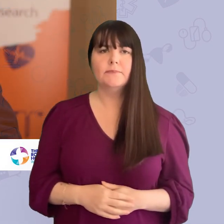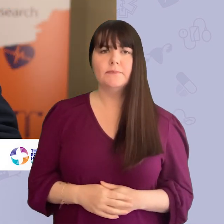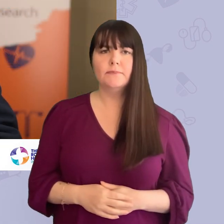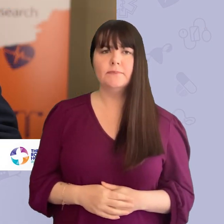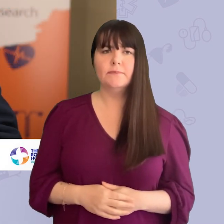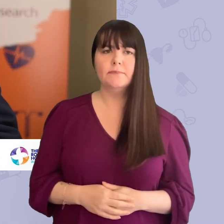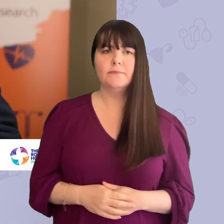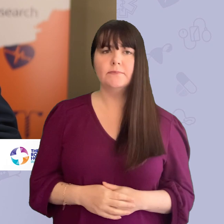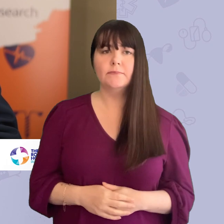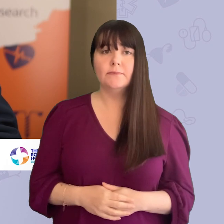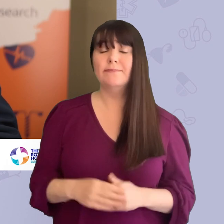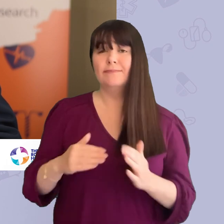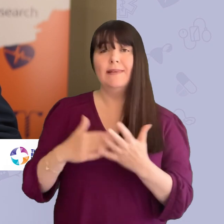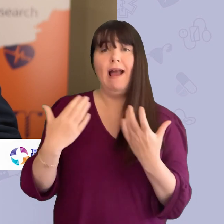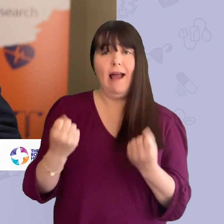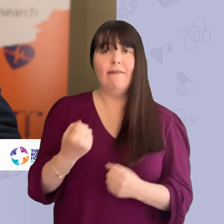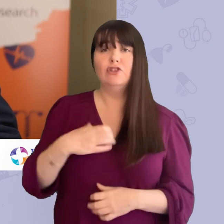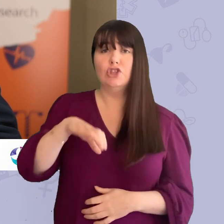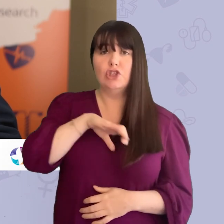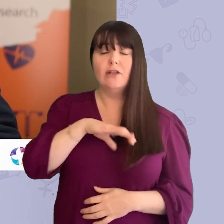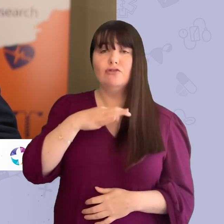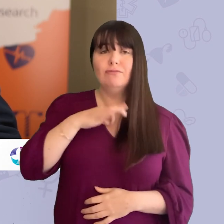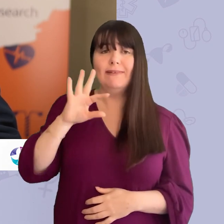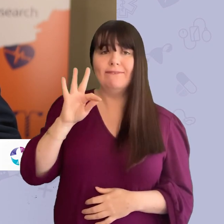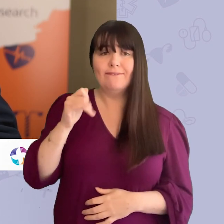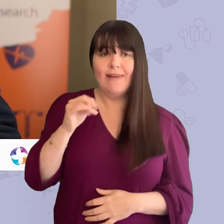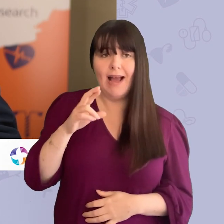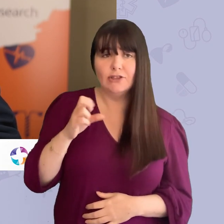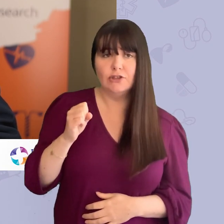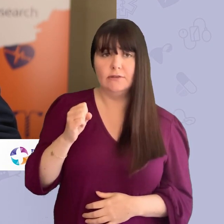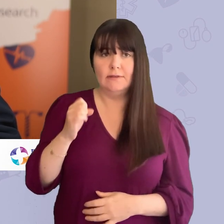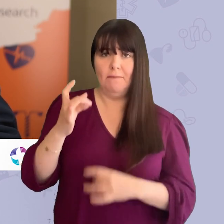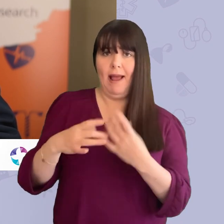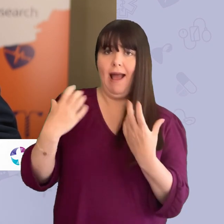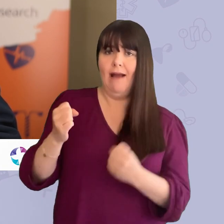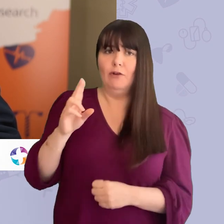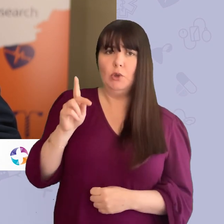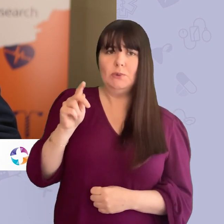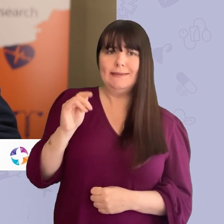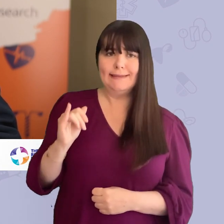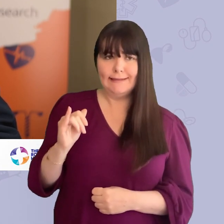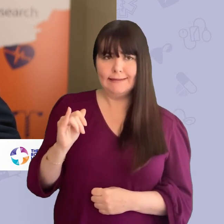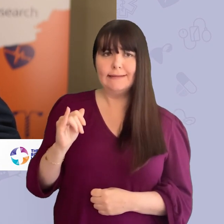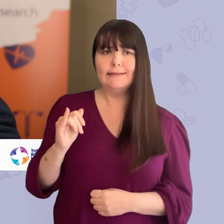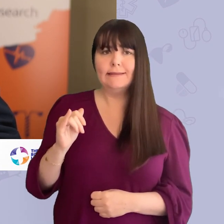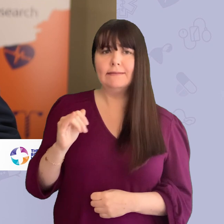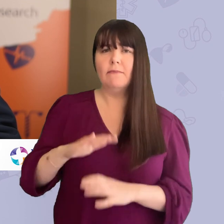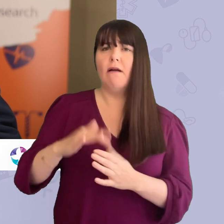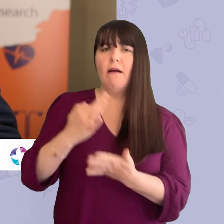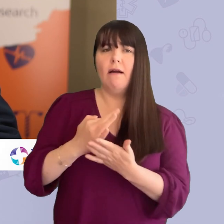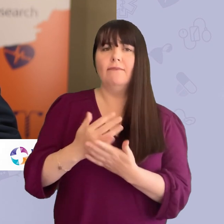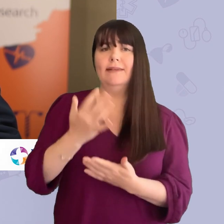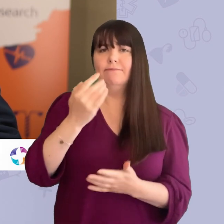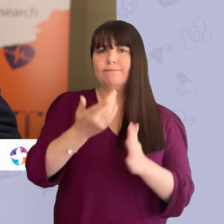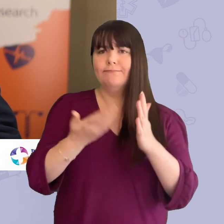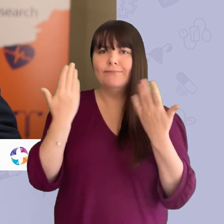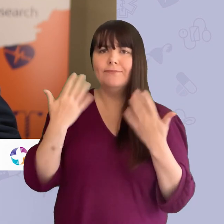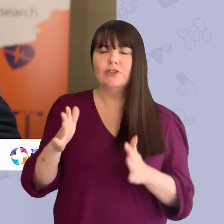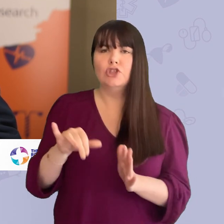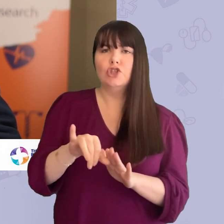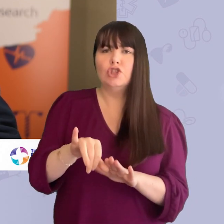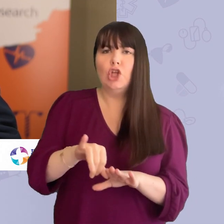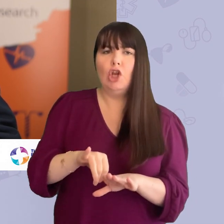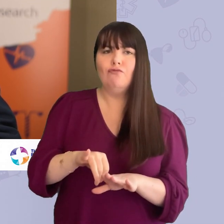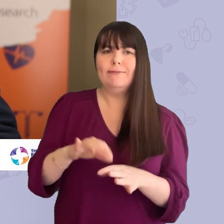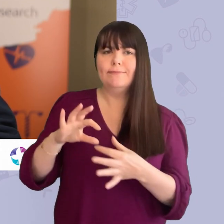There are certain risk factors that make urinary tract infections a little bit more common. For example, if you've had bladder surgery or